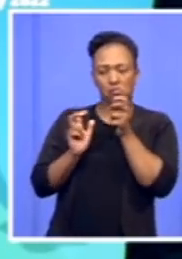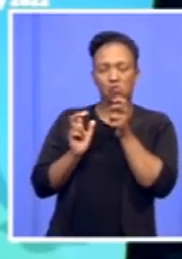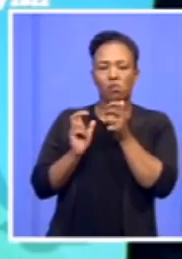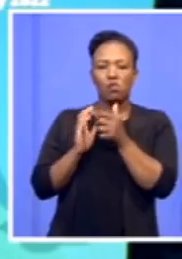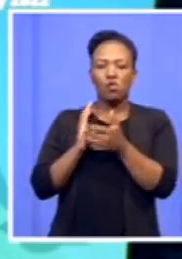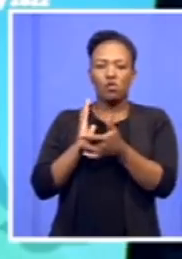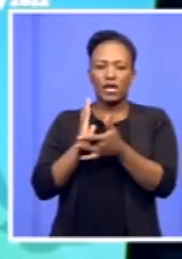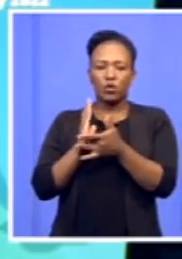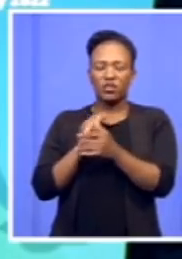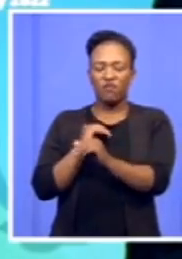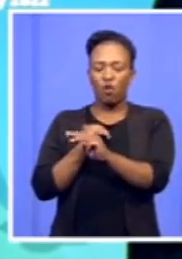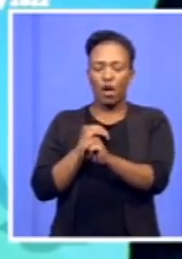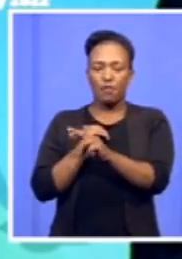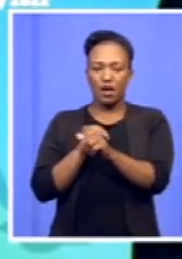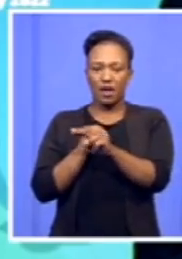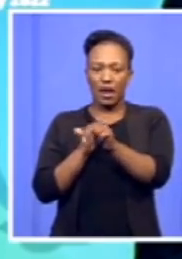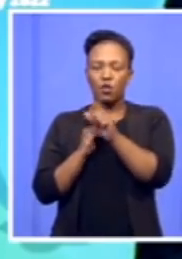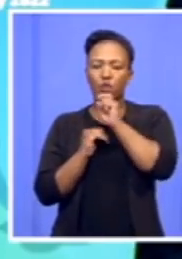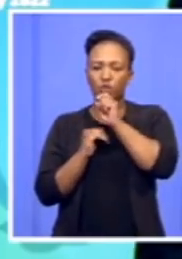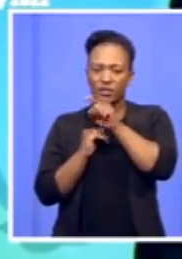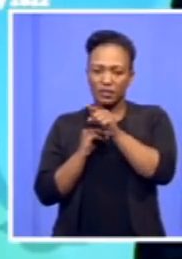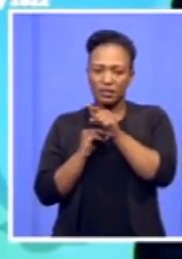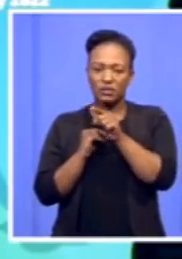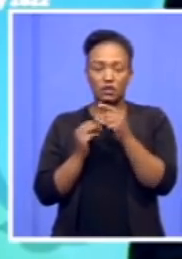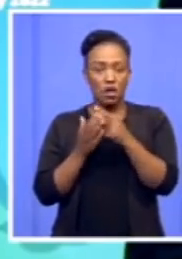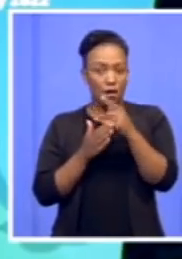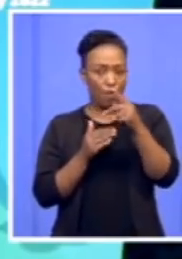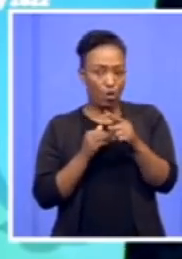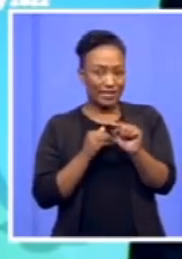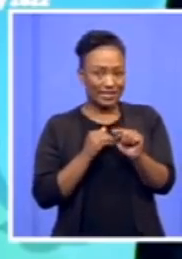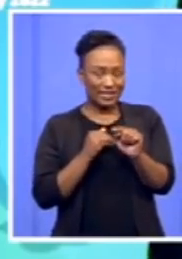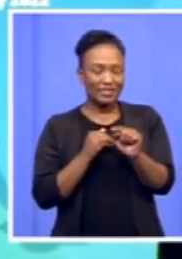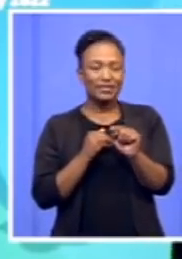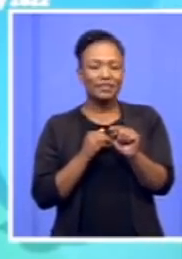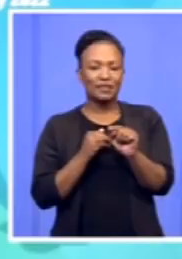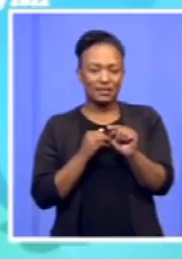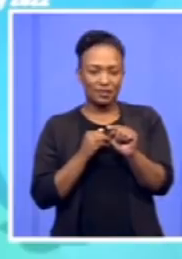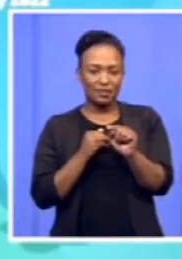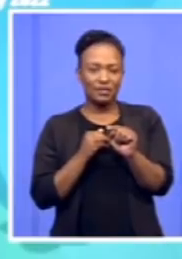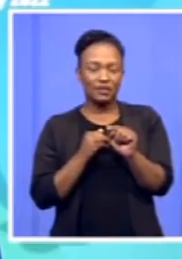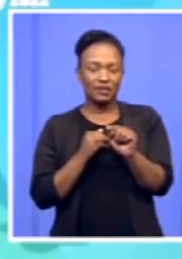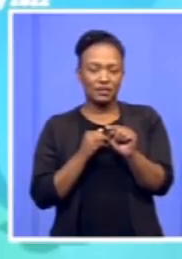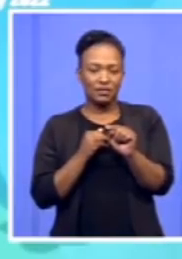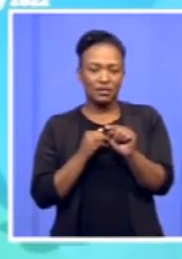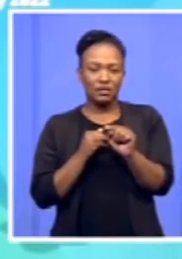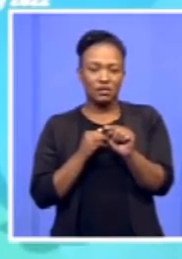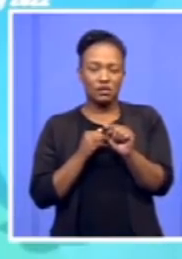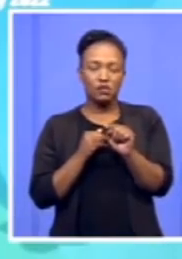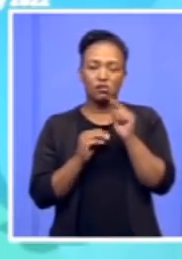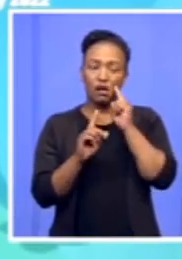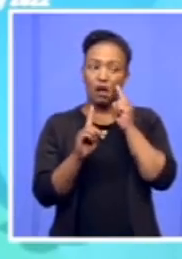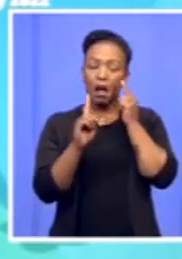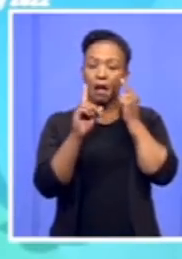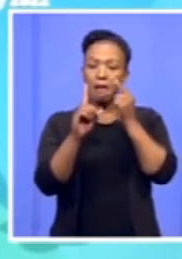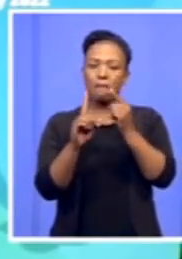well. So this is a project. Our aim, of course, is to have 60% of